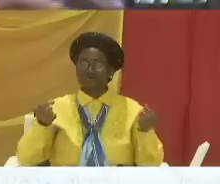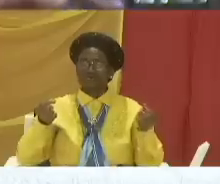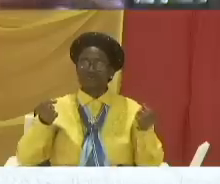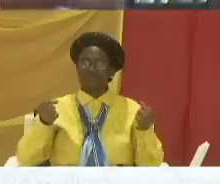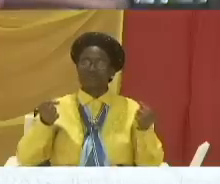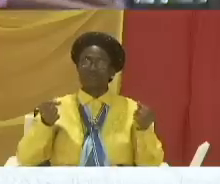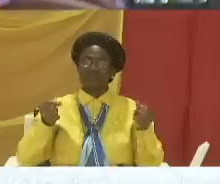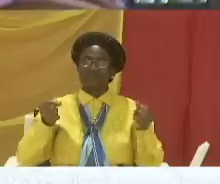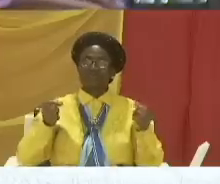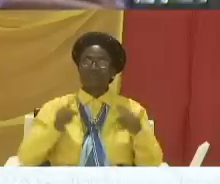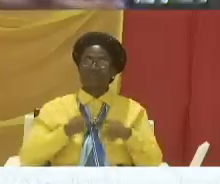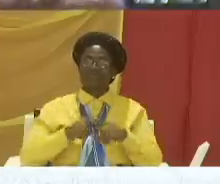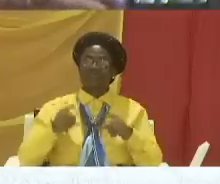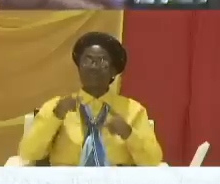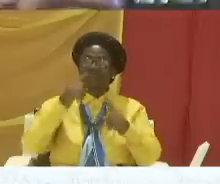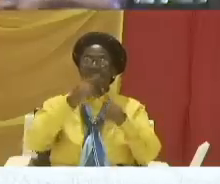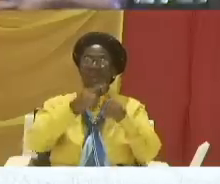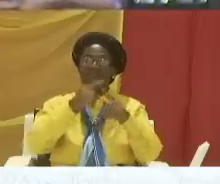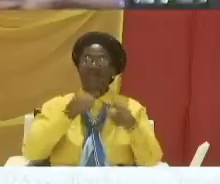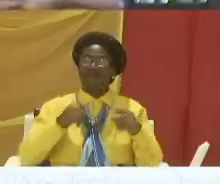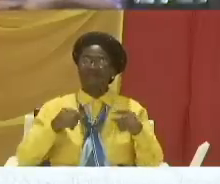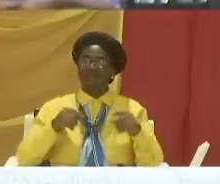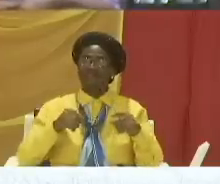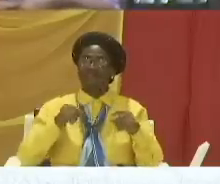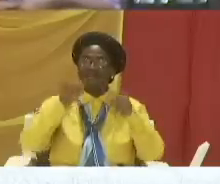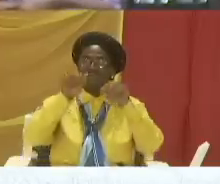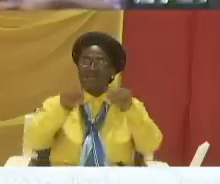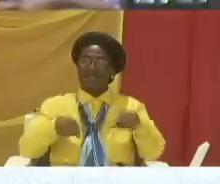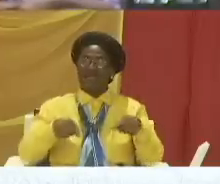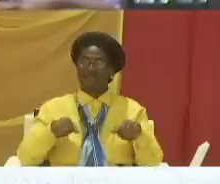But contracts can